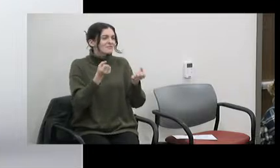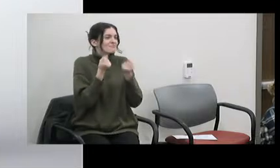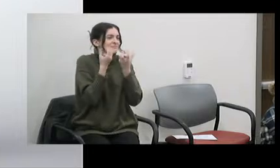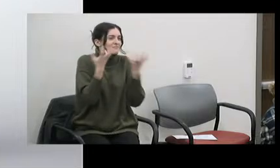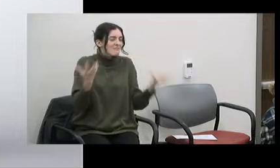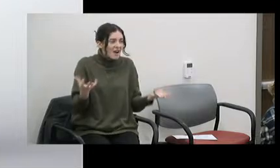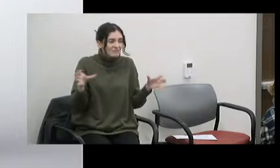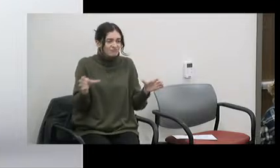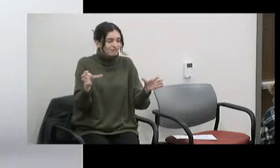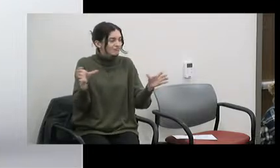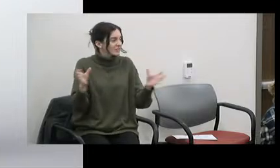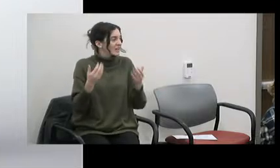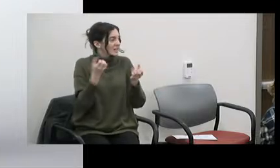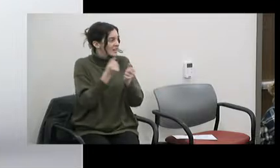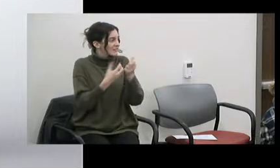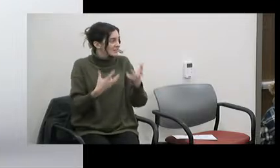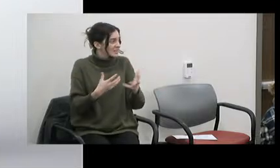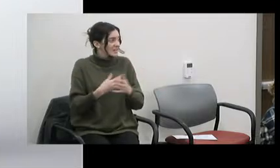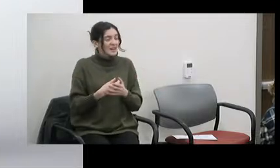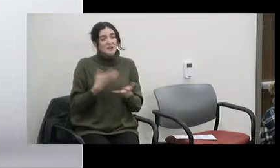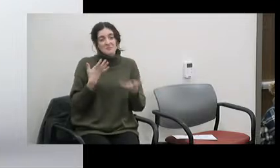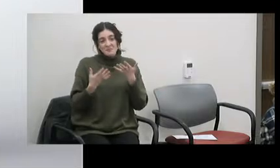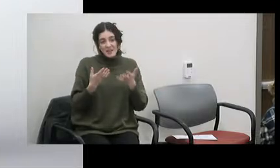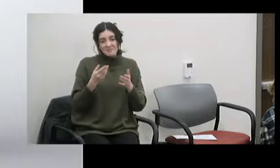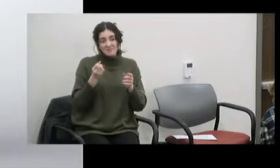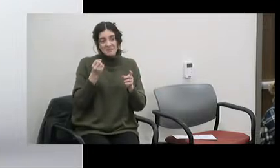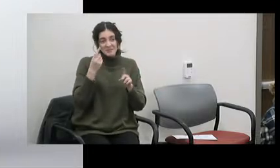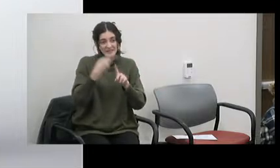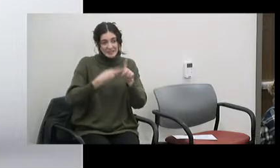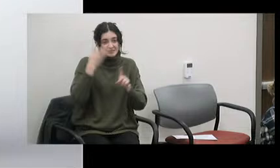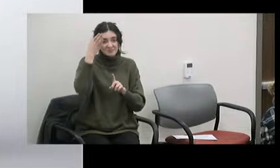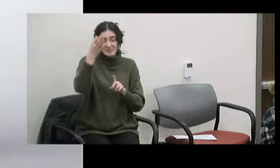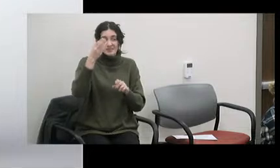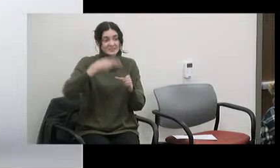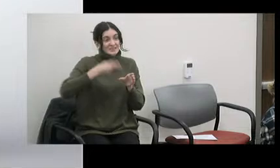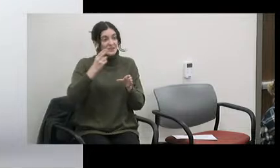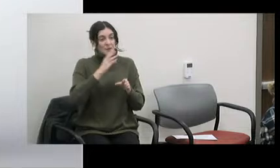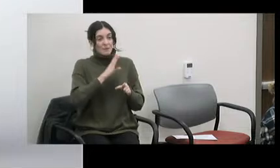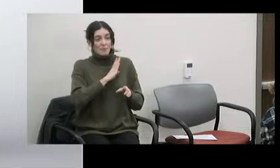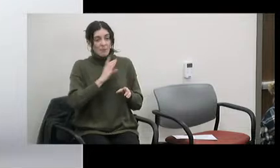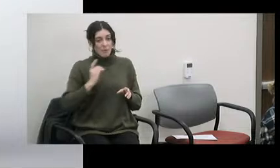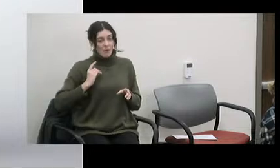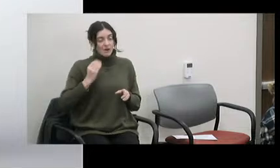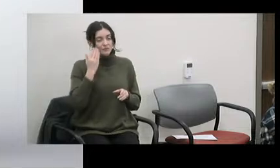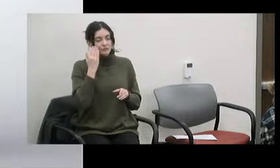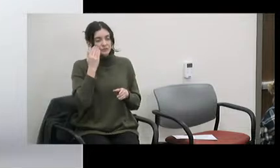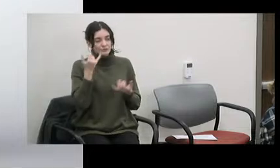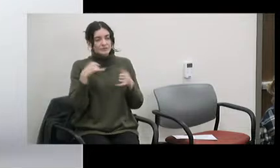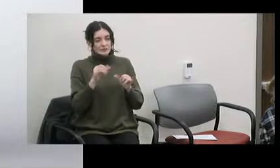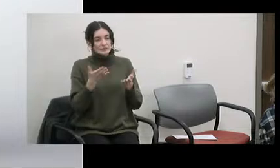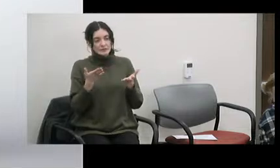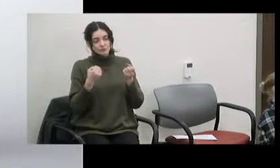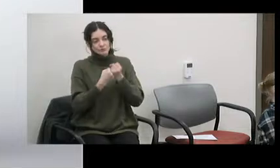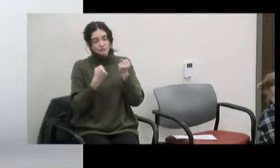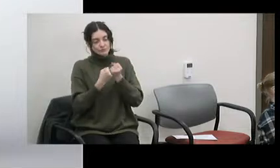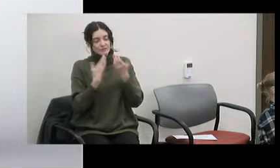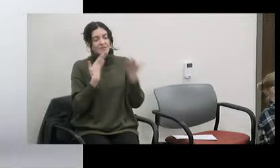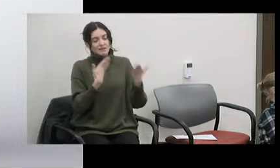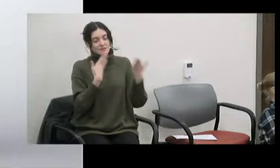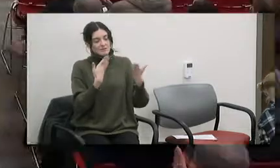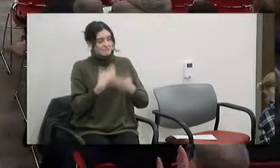that you might be off the board in January, but you're not done, and you'll still be around. So thank you.